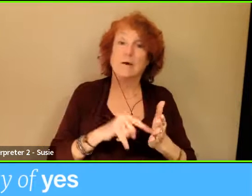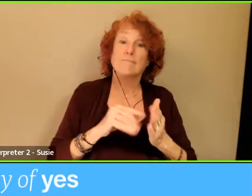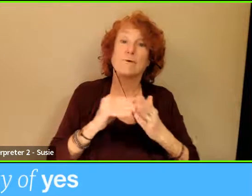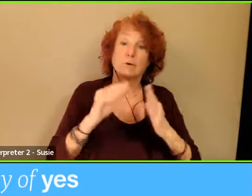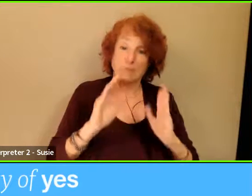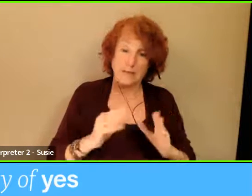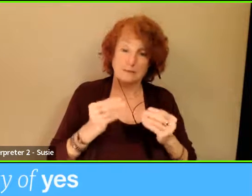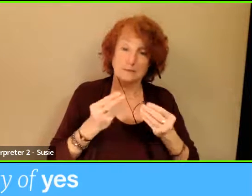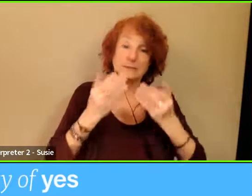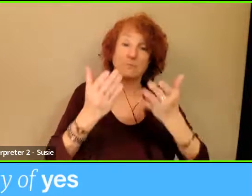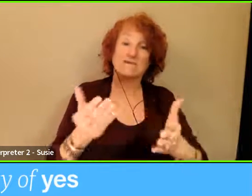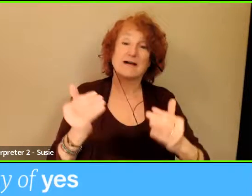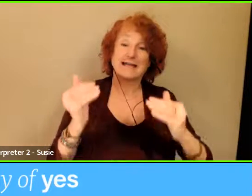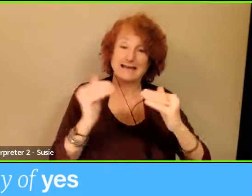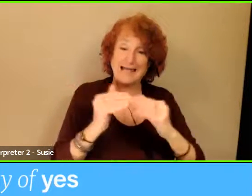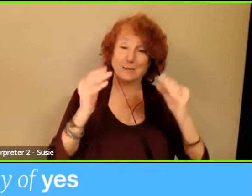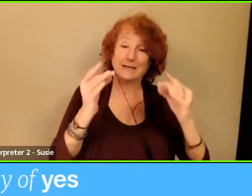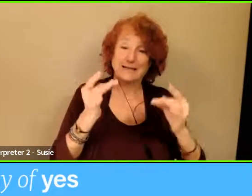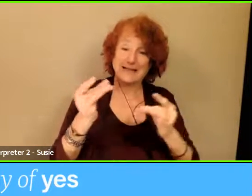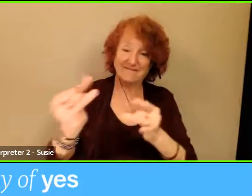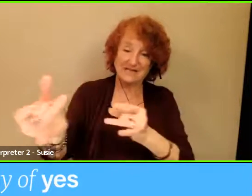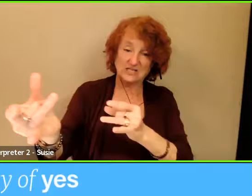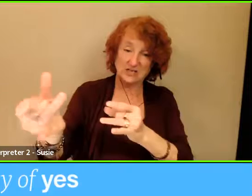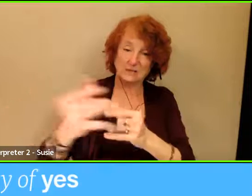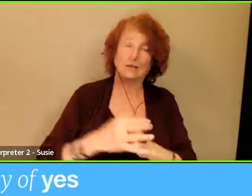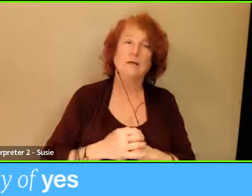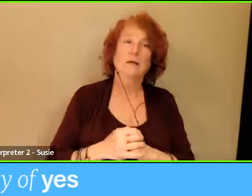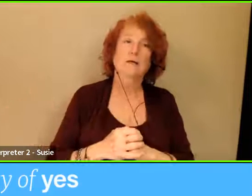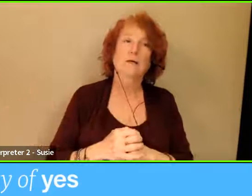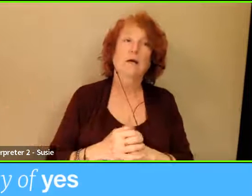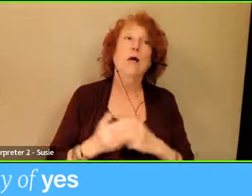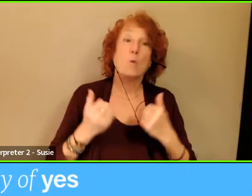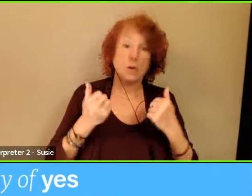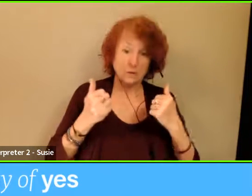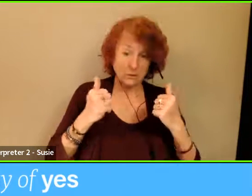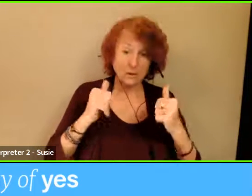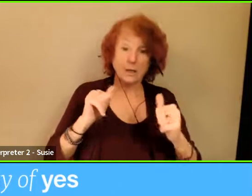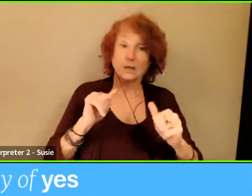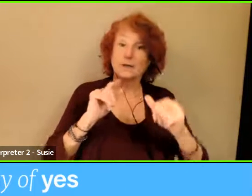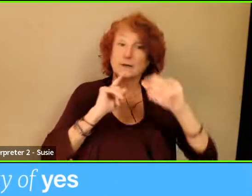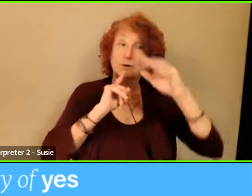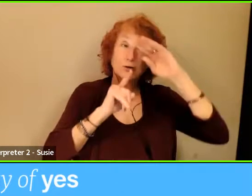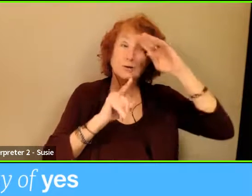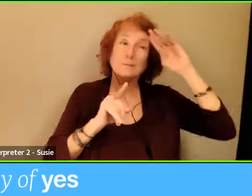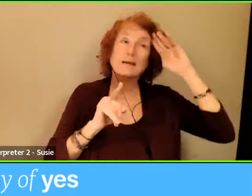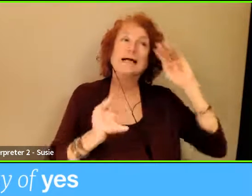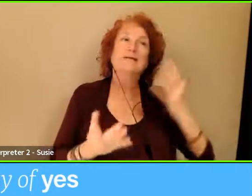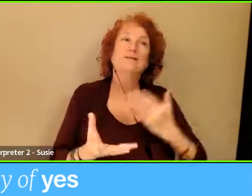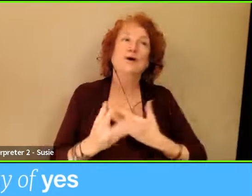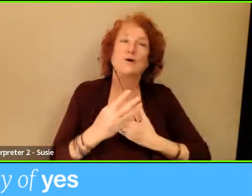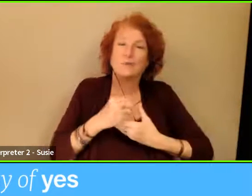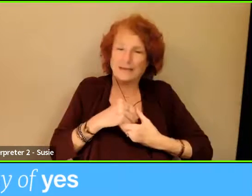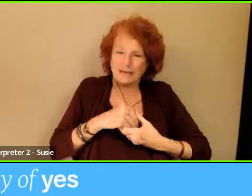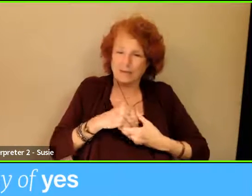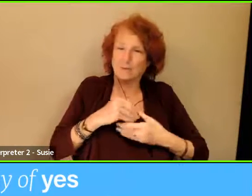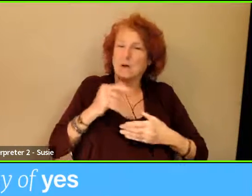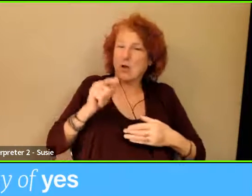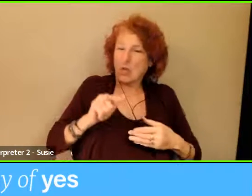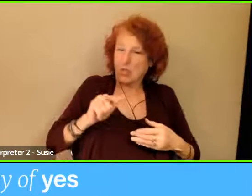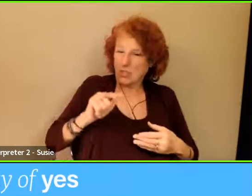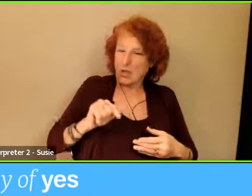efficiently. So while we are trying to make sure that we're hitting the lowest AMIs possible,